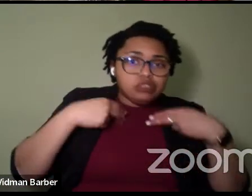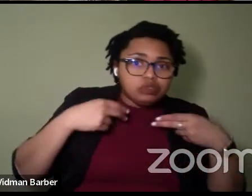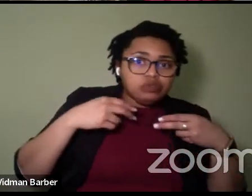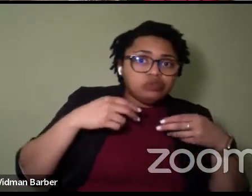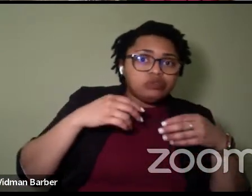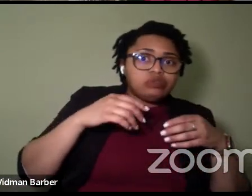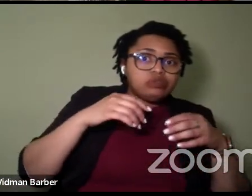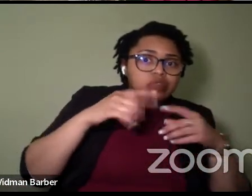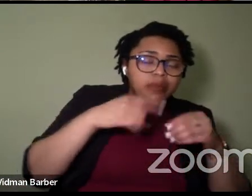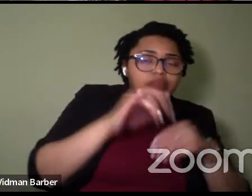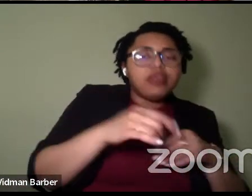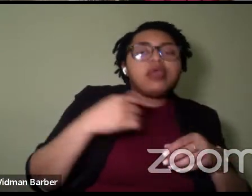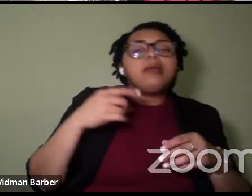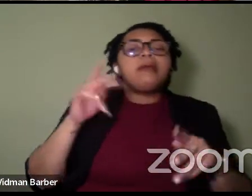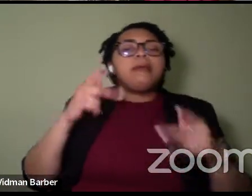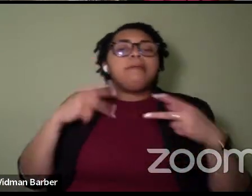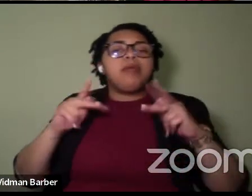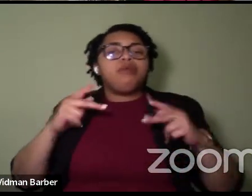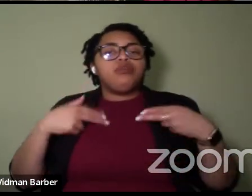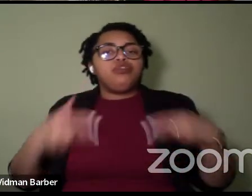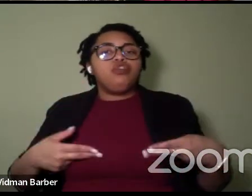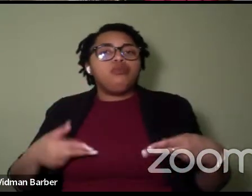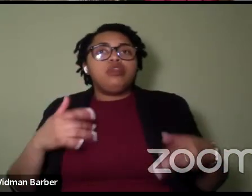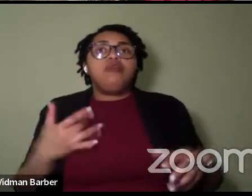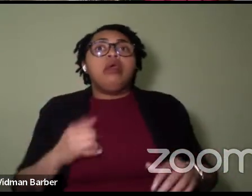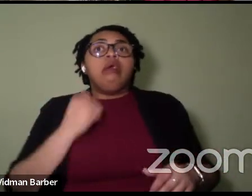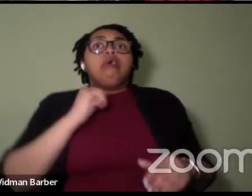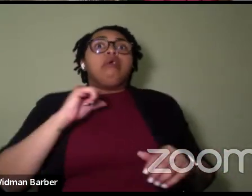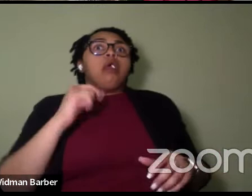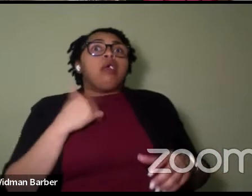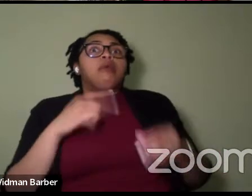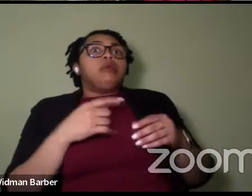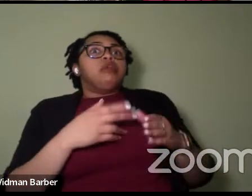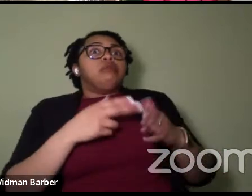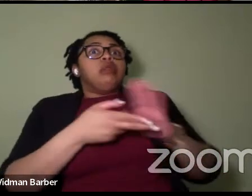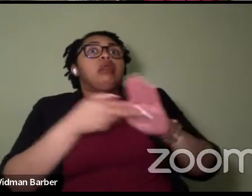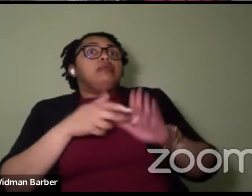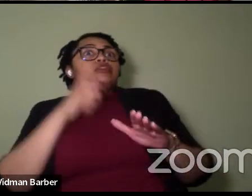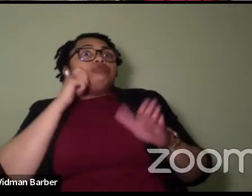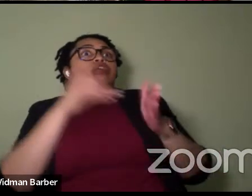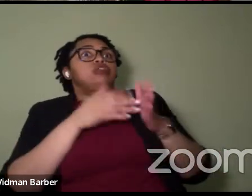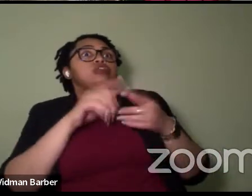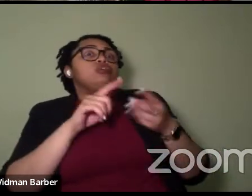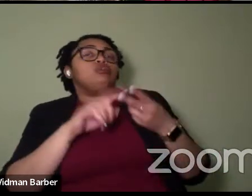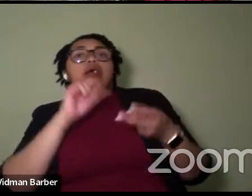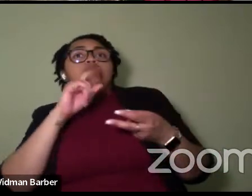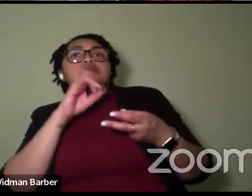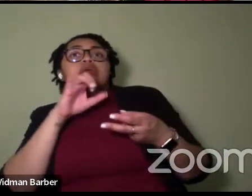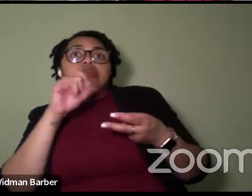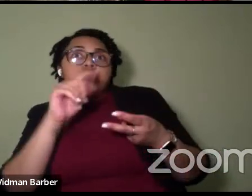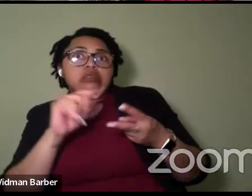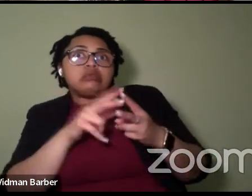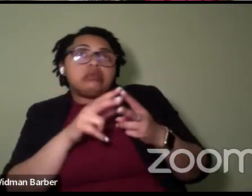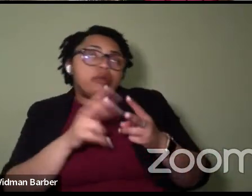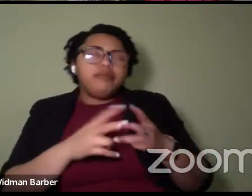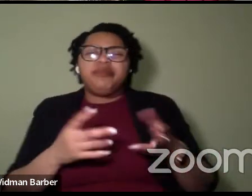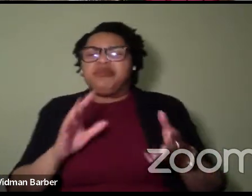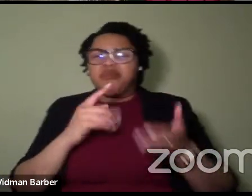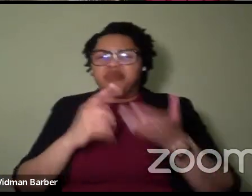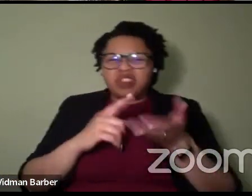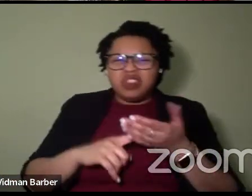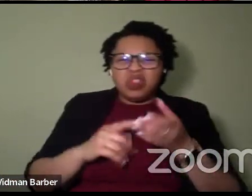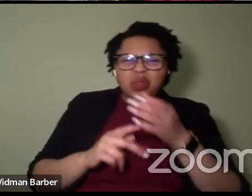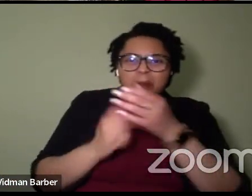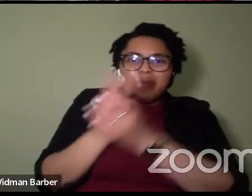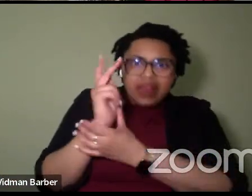be called a racist. They're afraid they're about to be called a sexist. And so talking about plants gets us deep into a